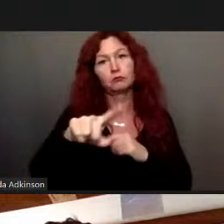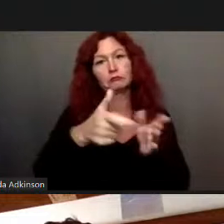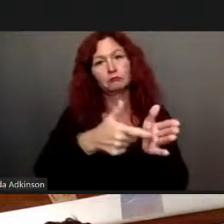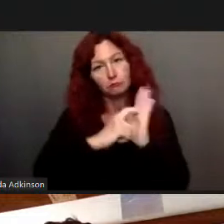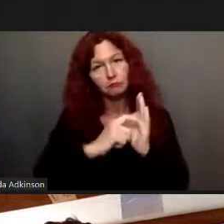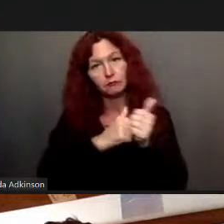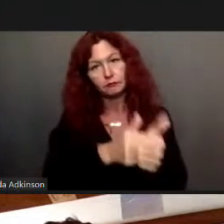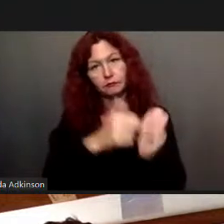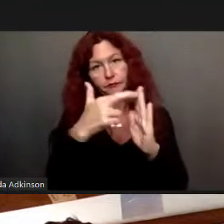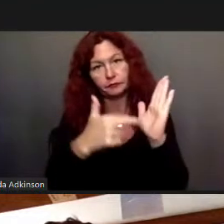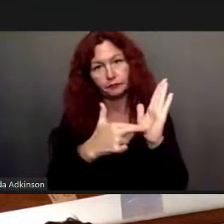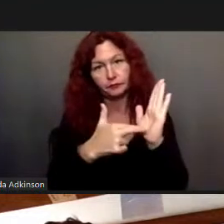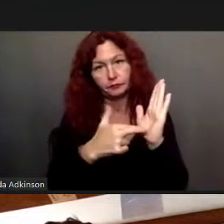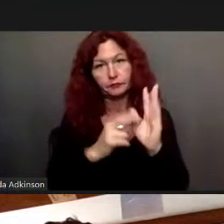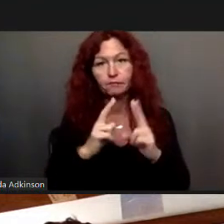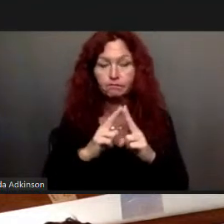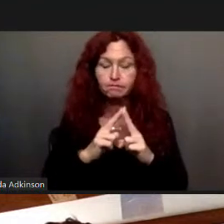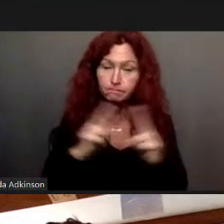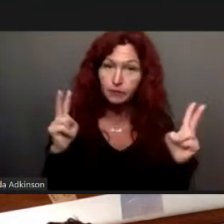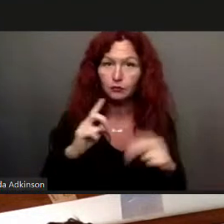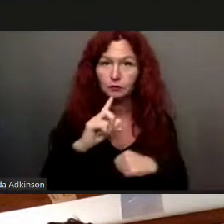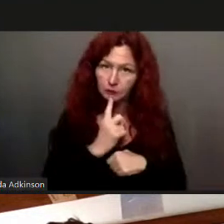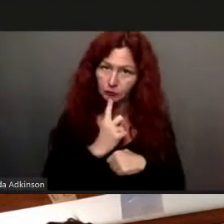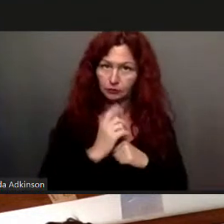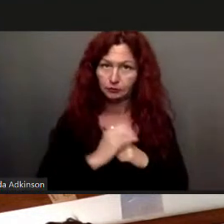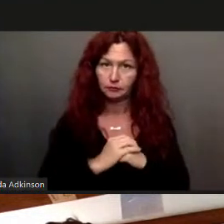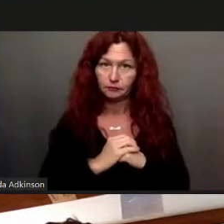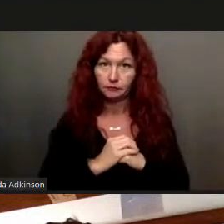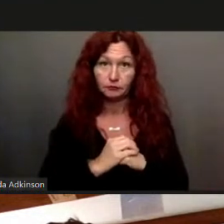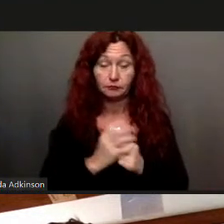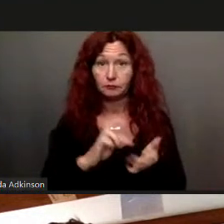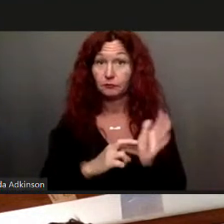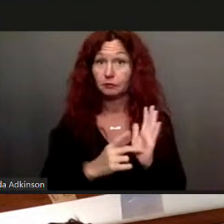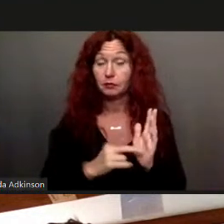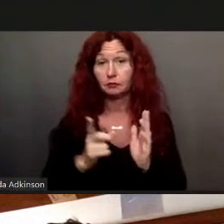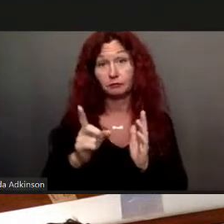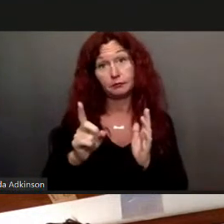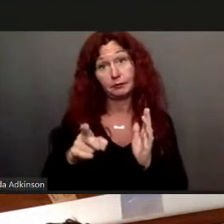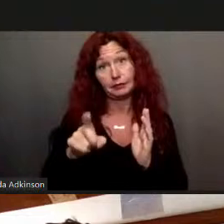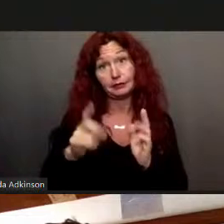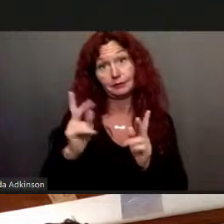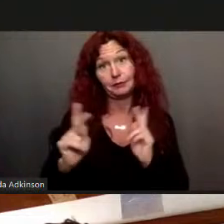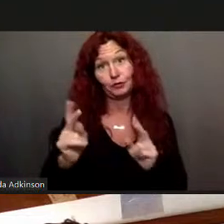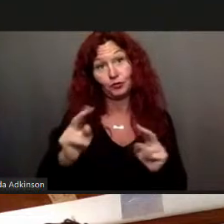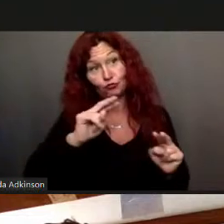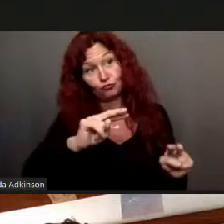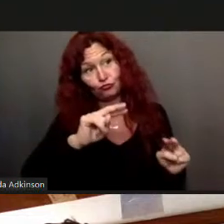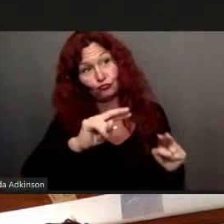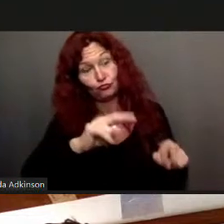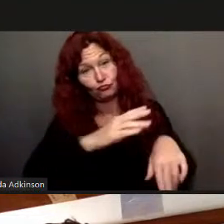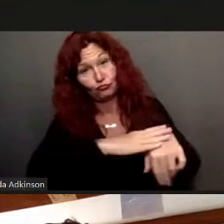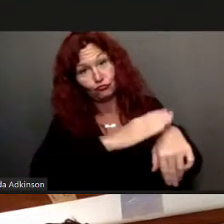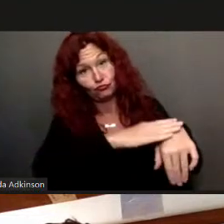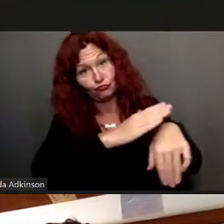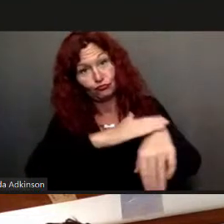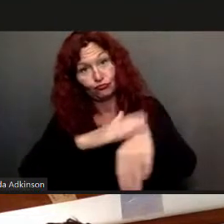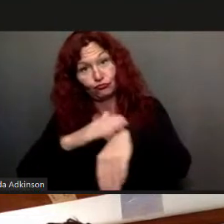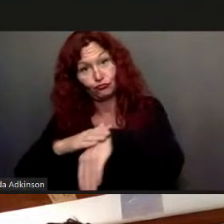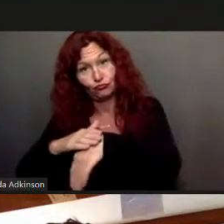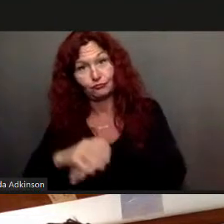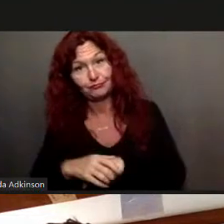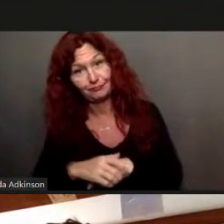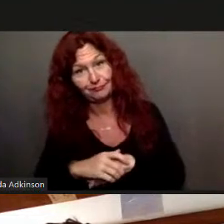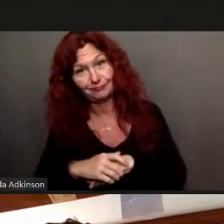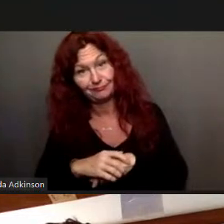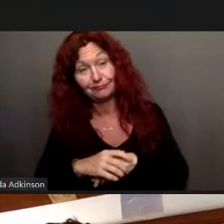this. And so enforcement has to be key. But look, there are places that you can't, it's